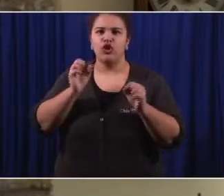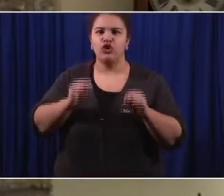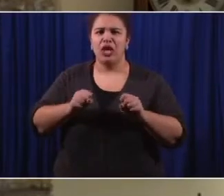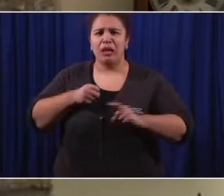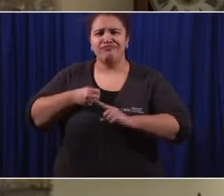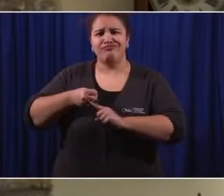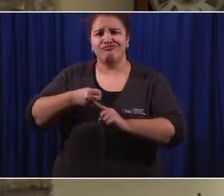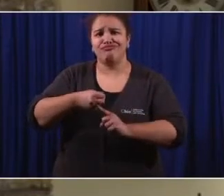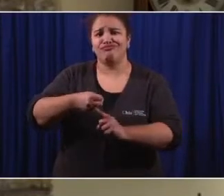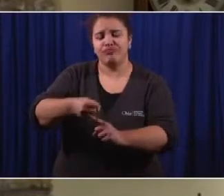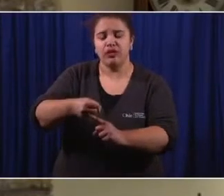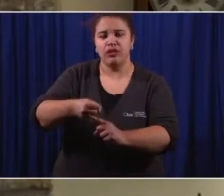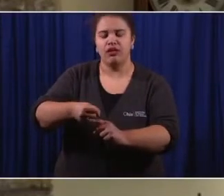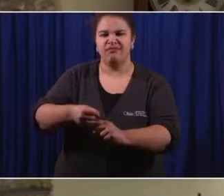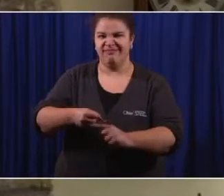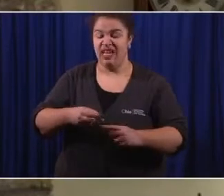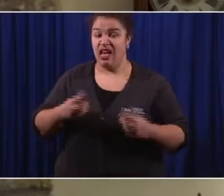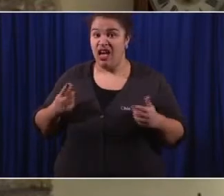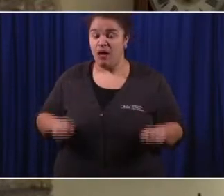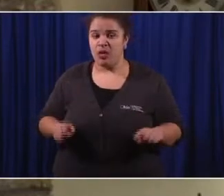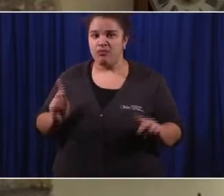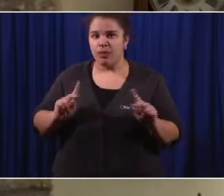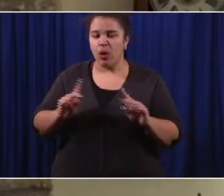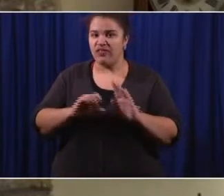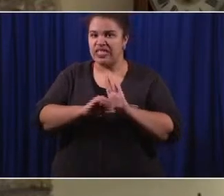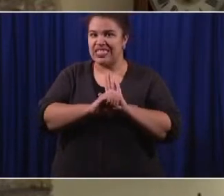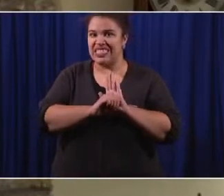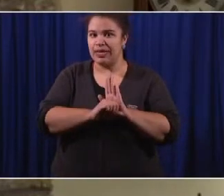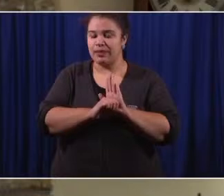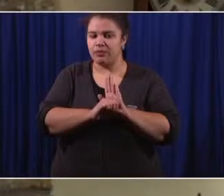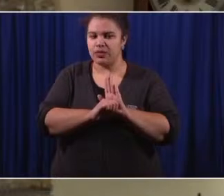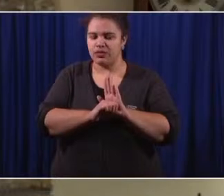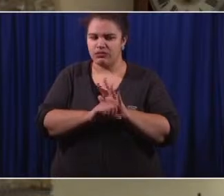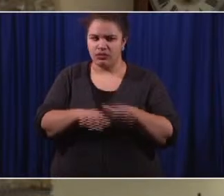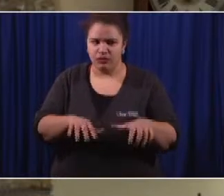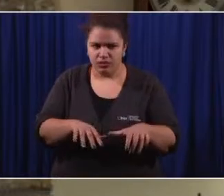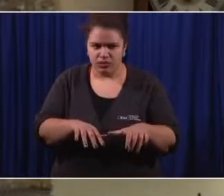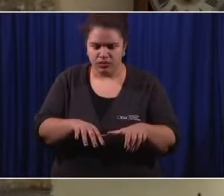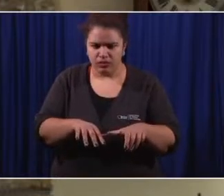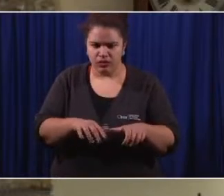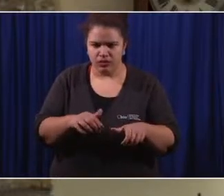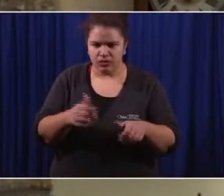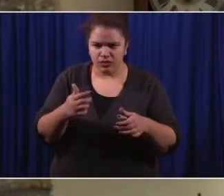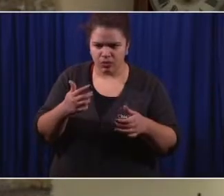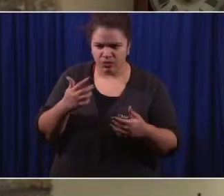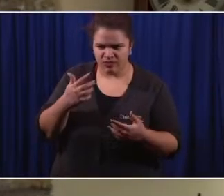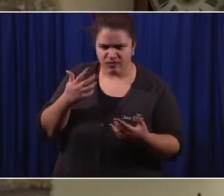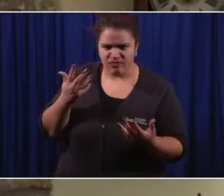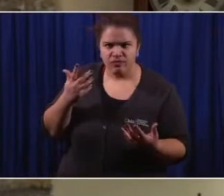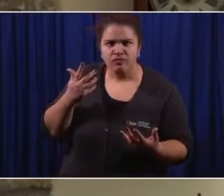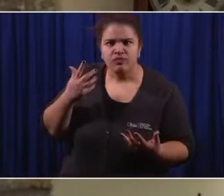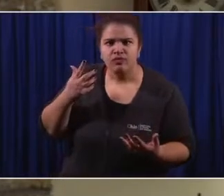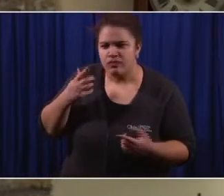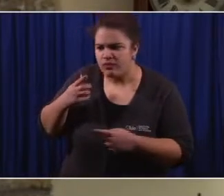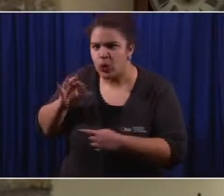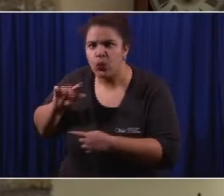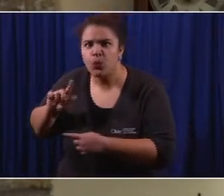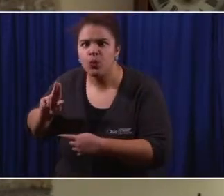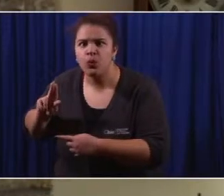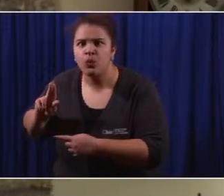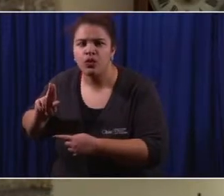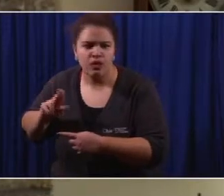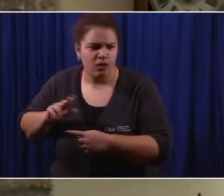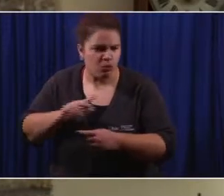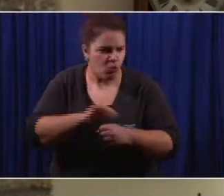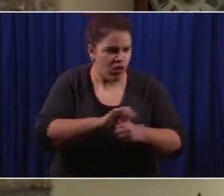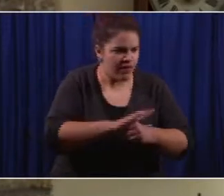People are going to have symptoms and they won't know whether they have COVID or whether they have the flu. How concerned are you about whether or not the state